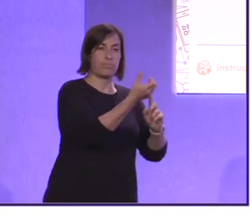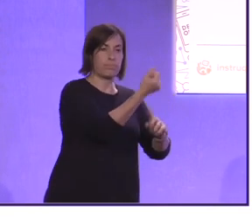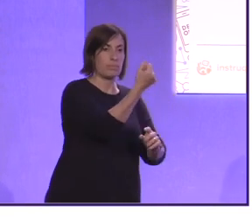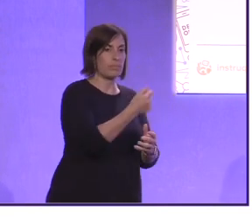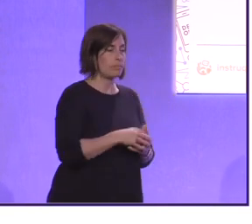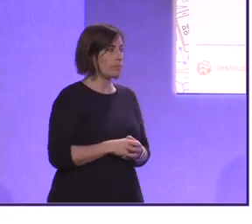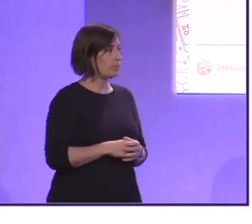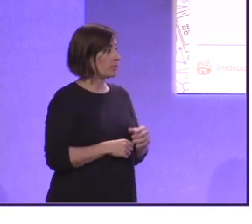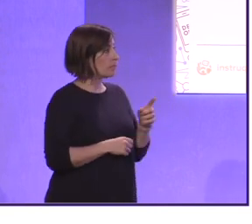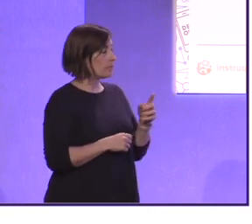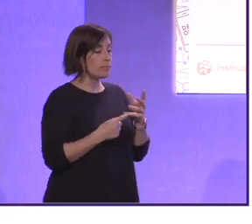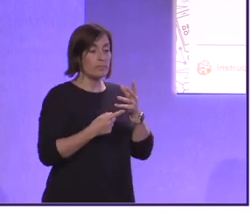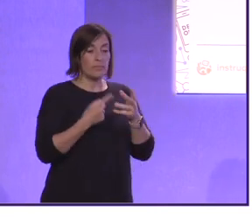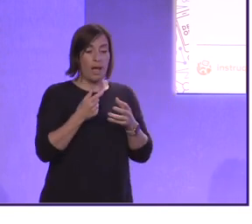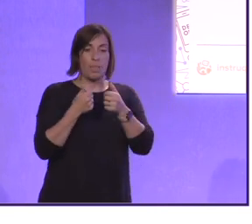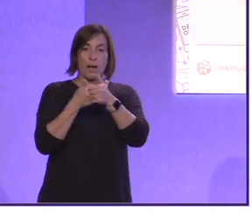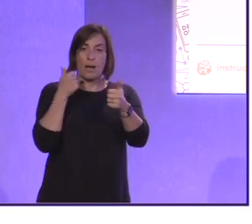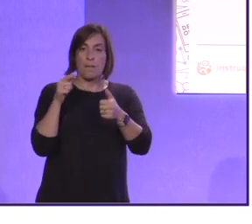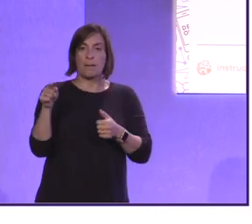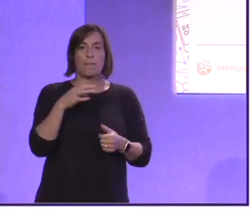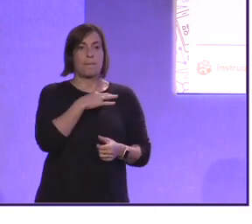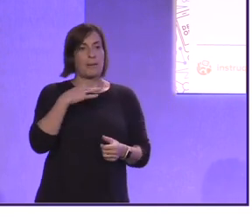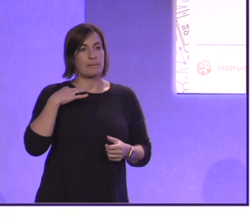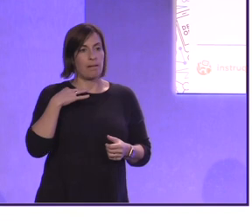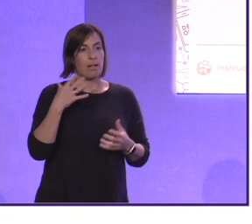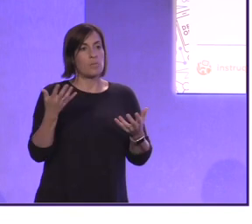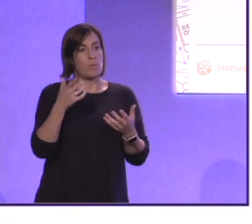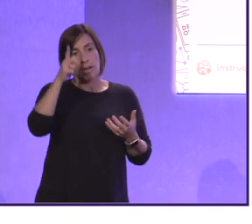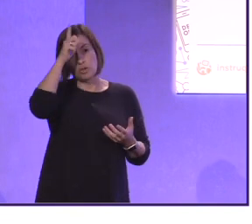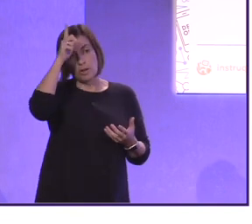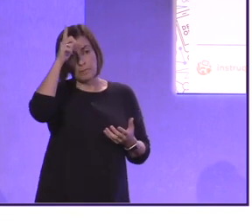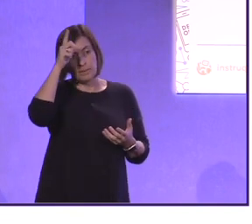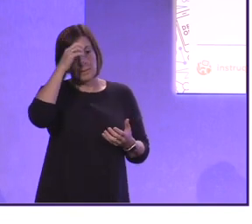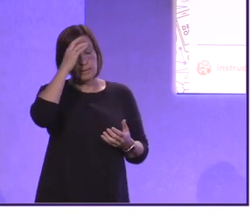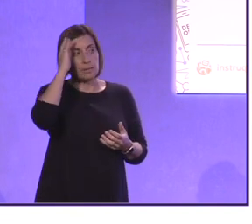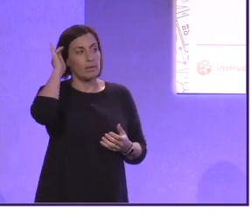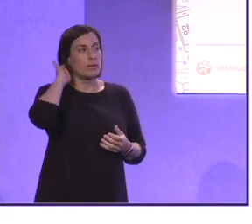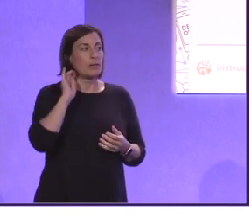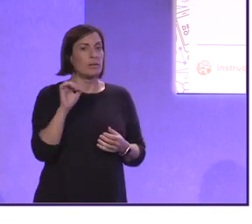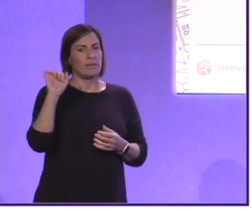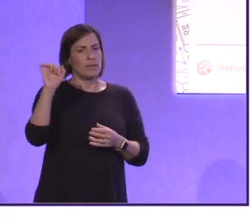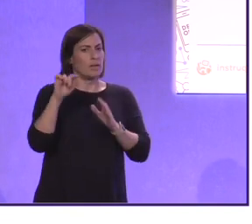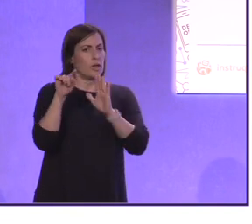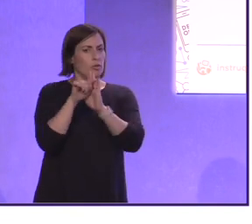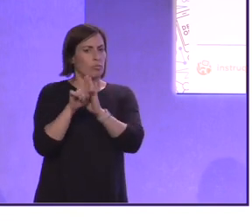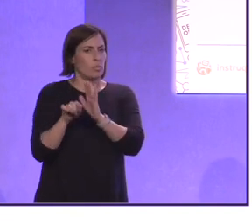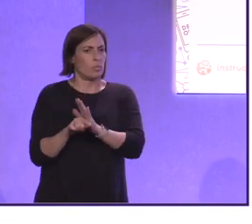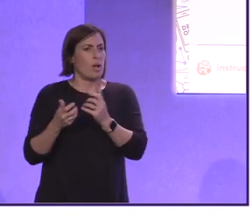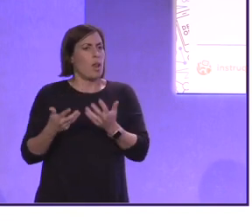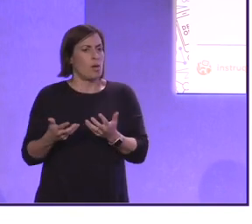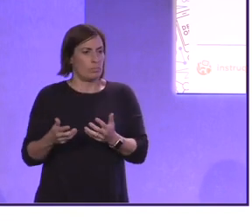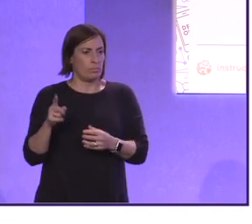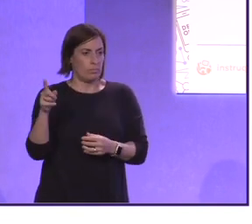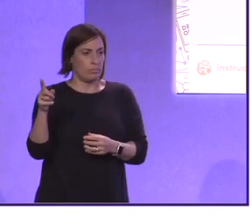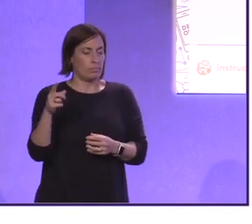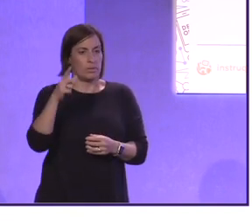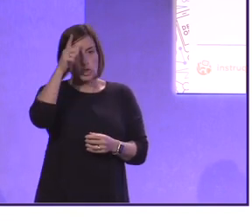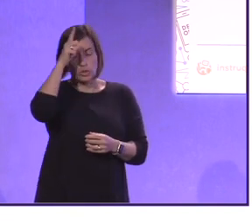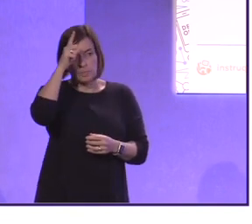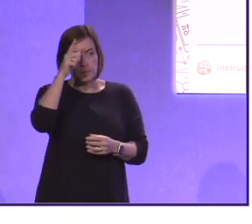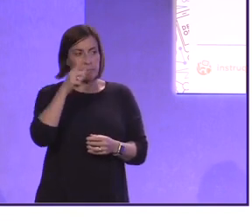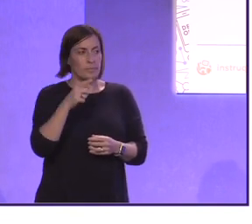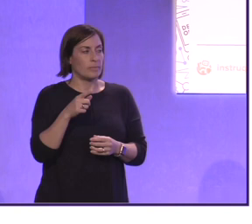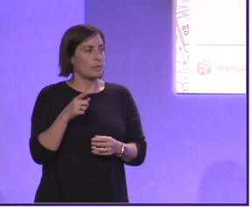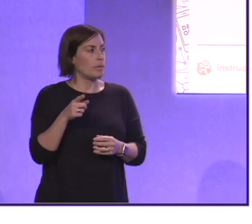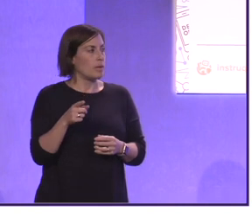clients, medical company. Company in Germany, heavily regulated environment. I think they were releasing maximum